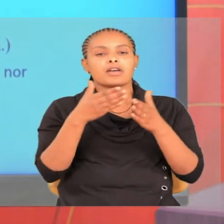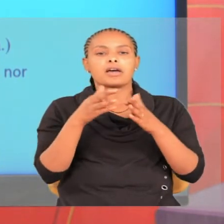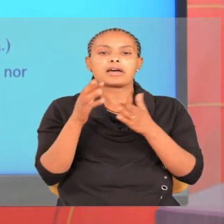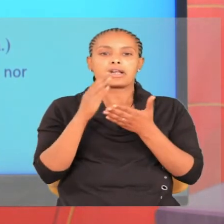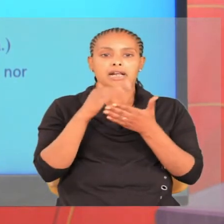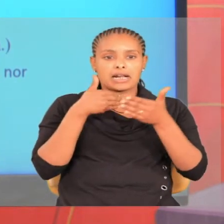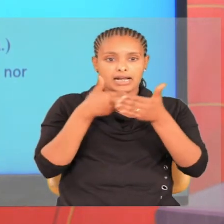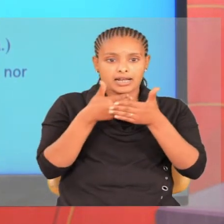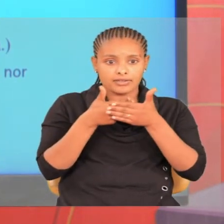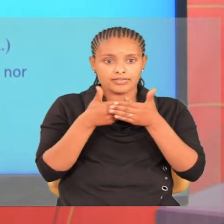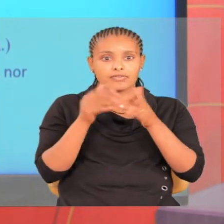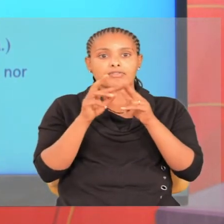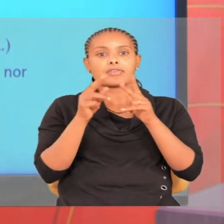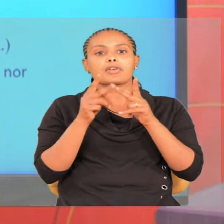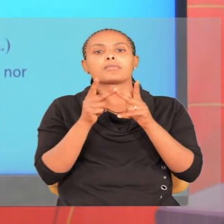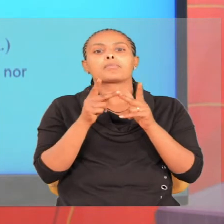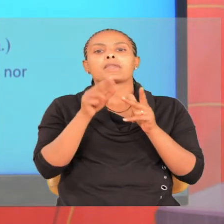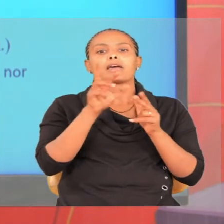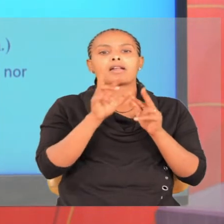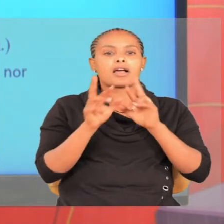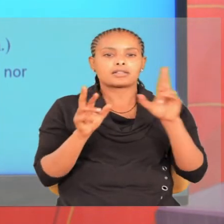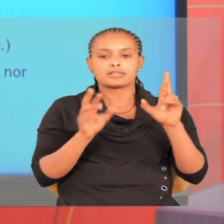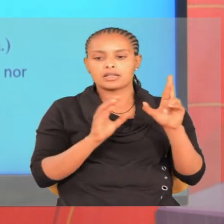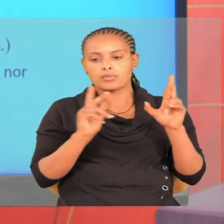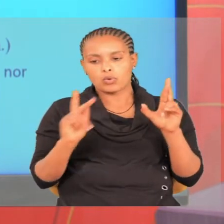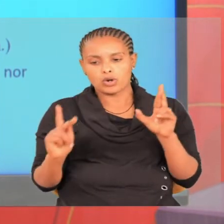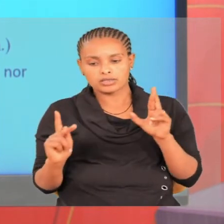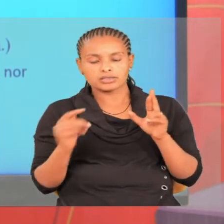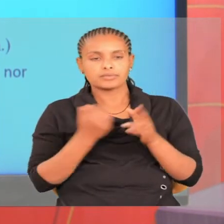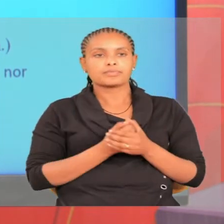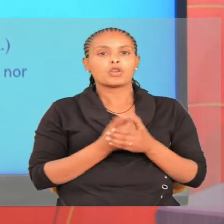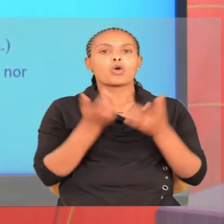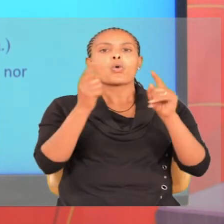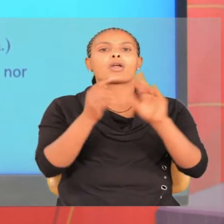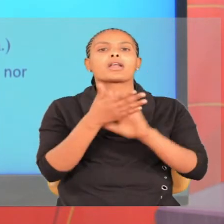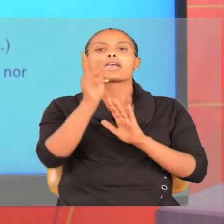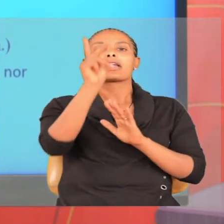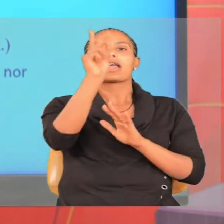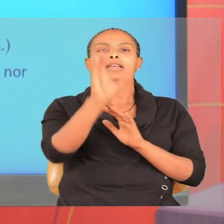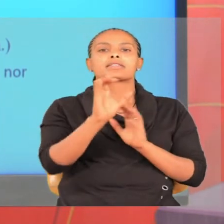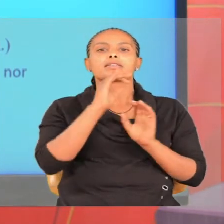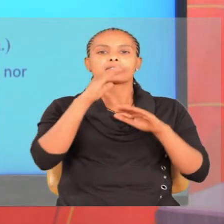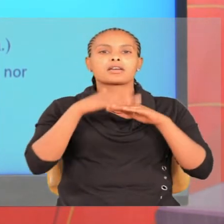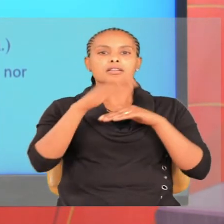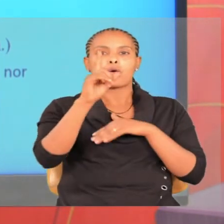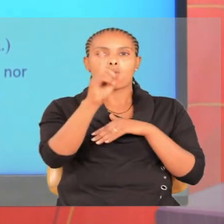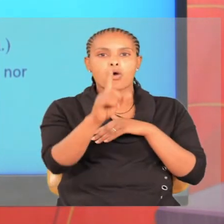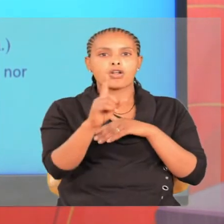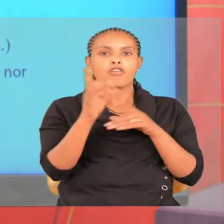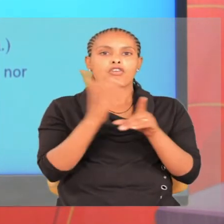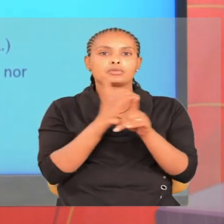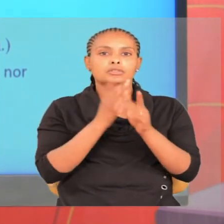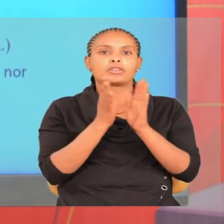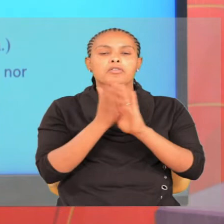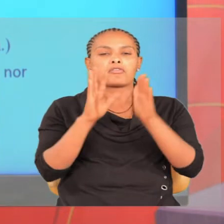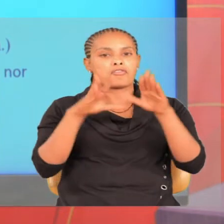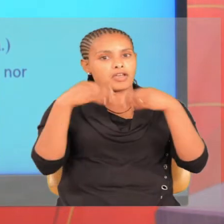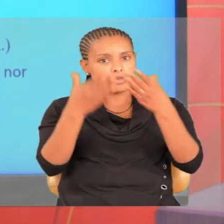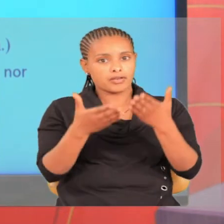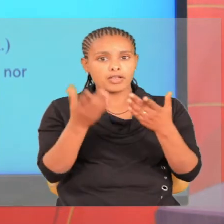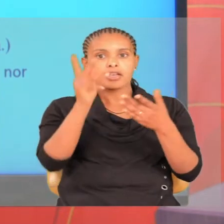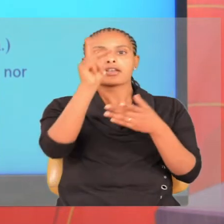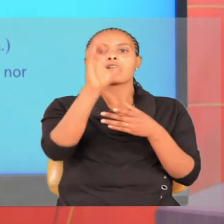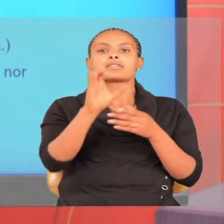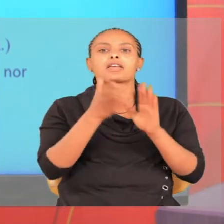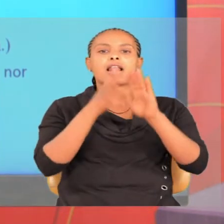relative concentration of reactants and products. When Kc is greater than 1, formation of product is favored. When